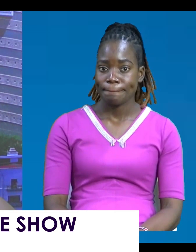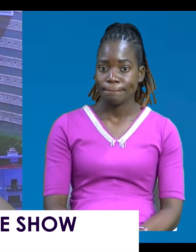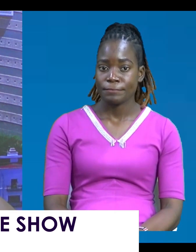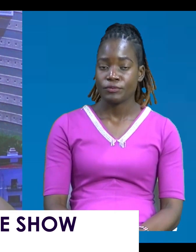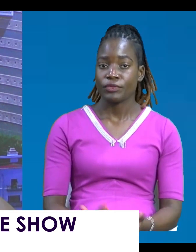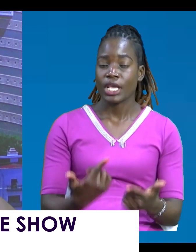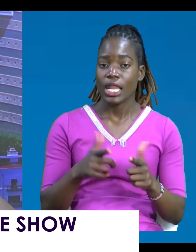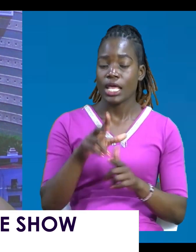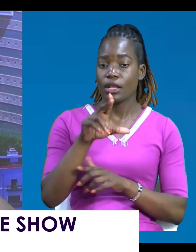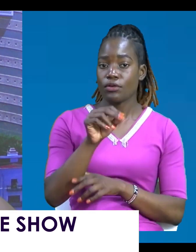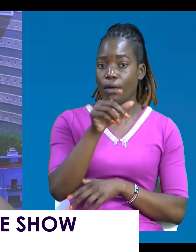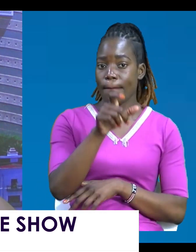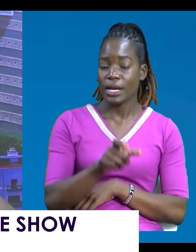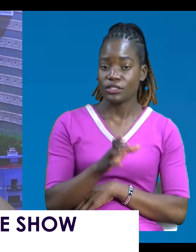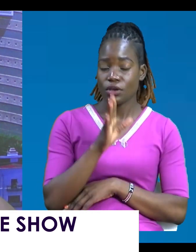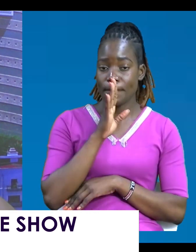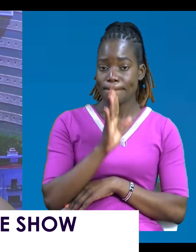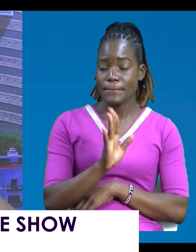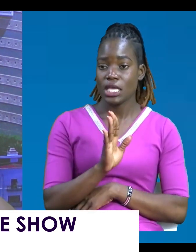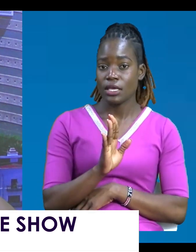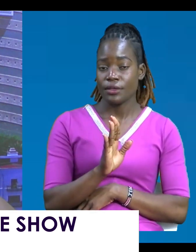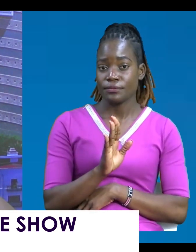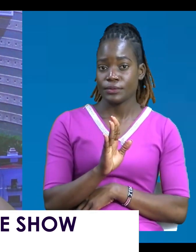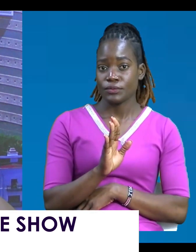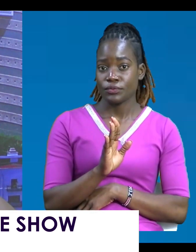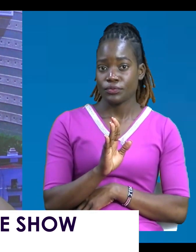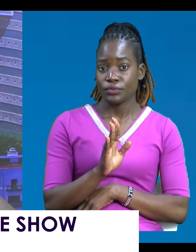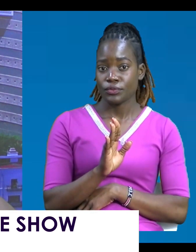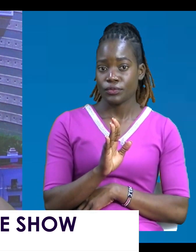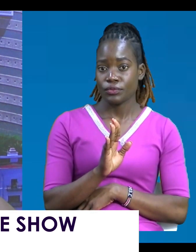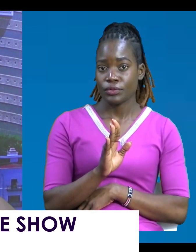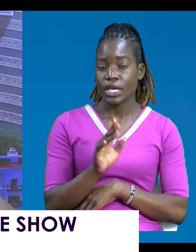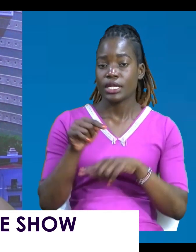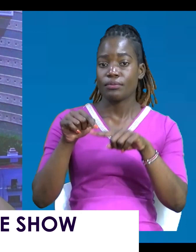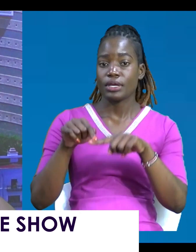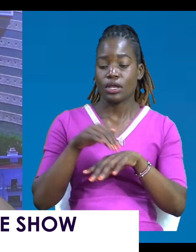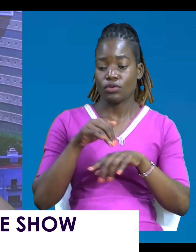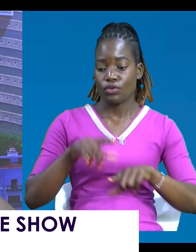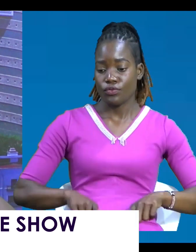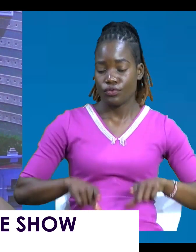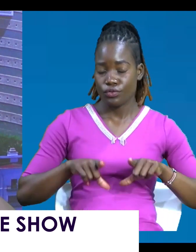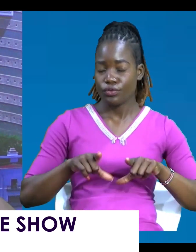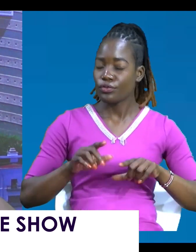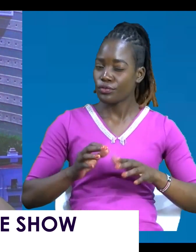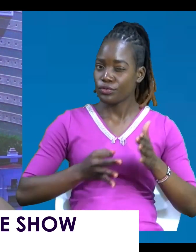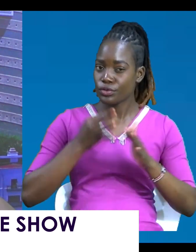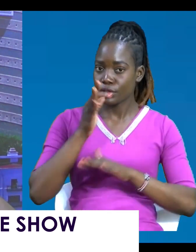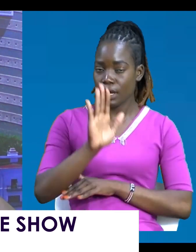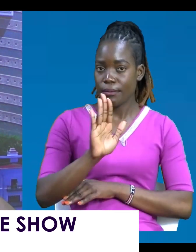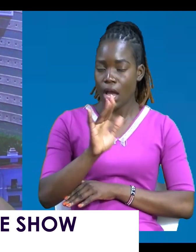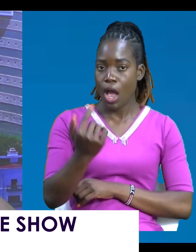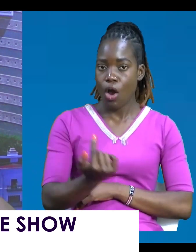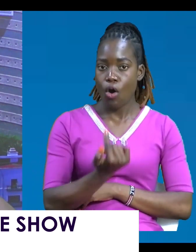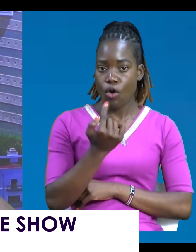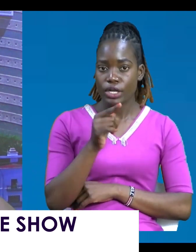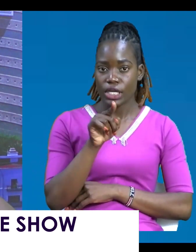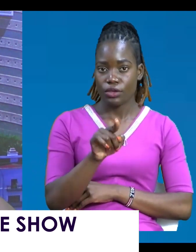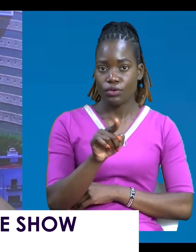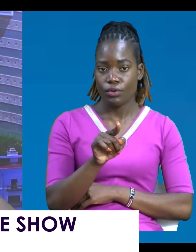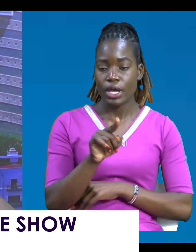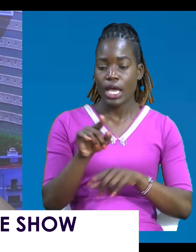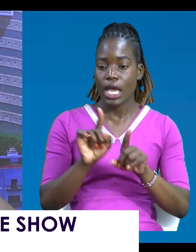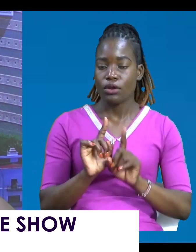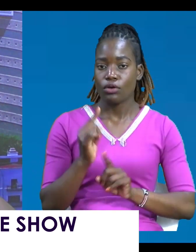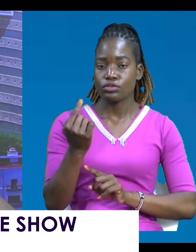Let nobody be entitled on your future. Only you